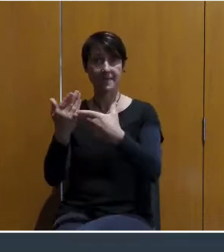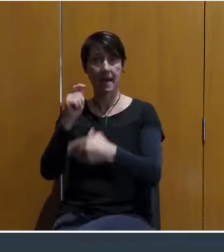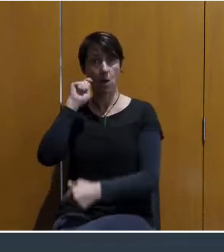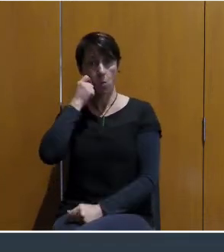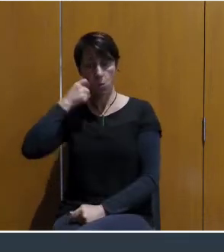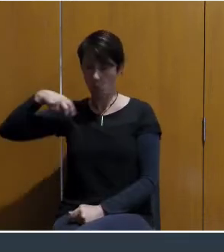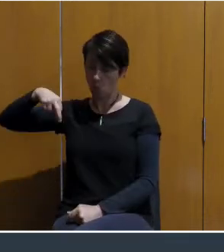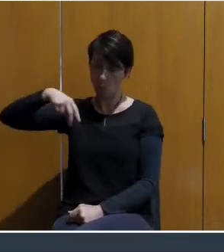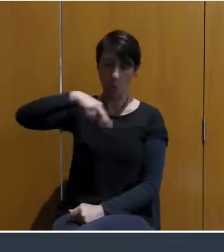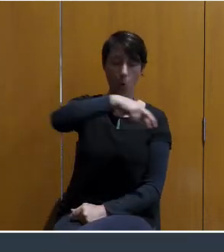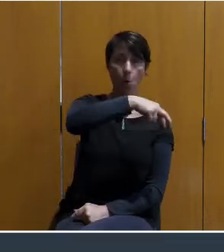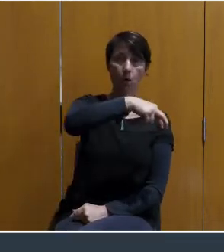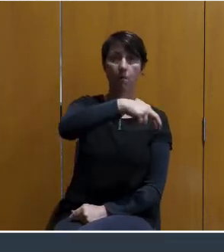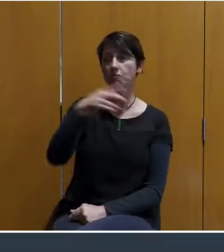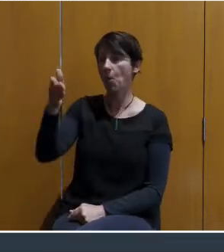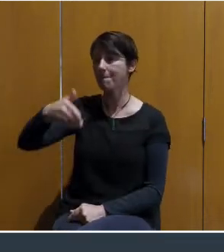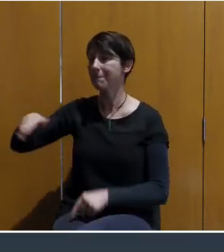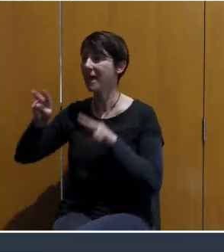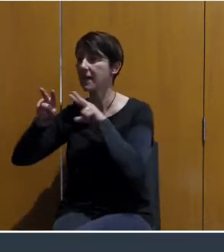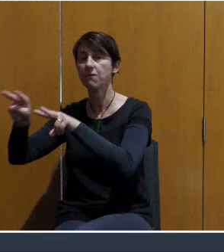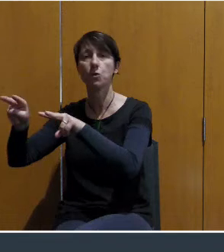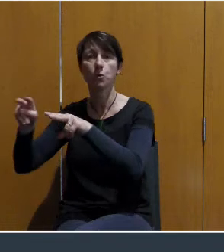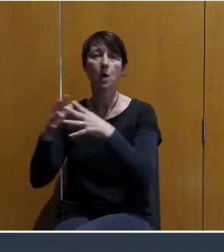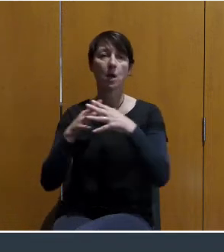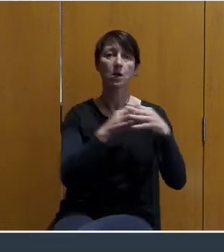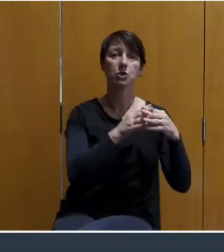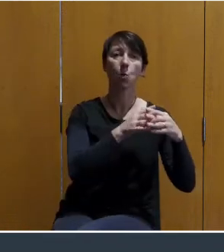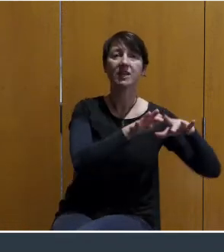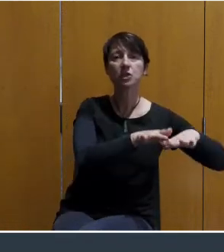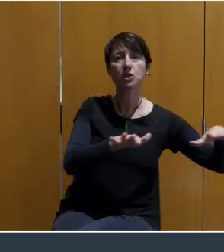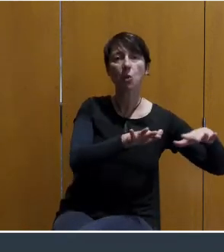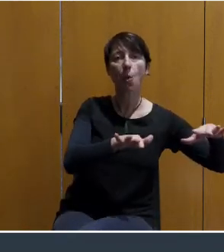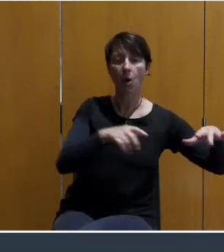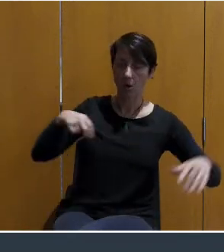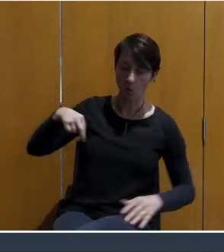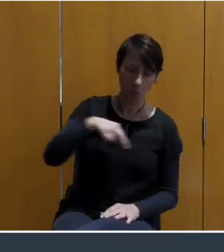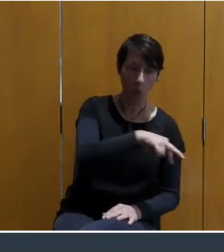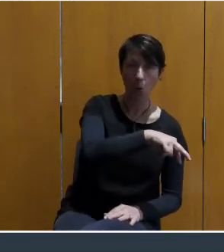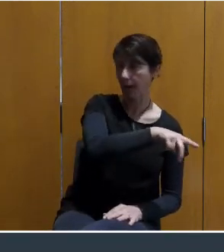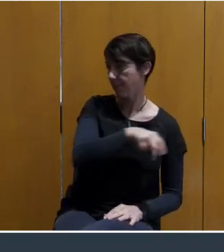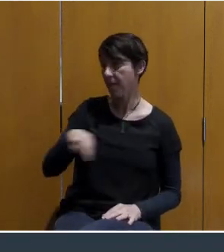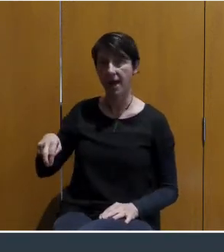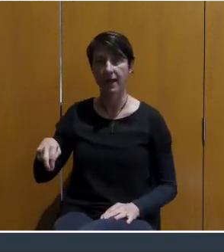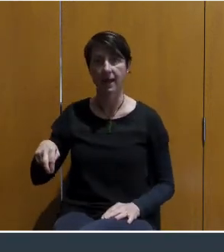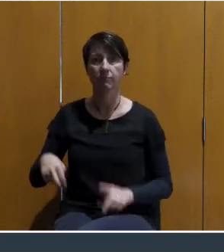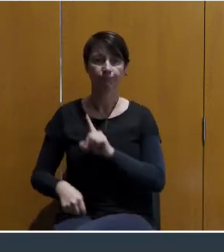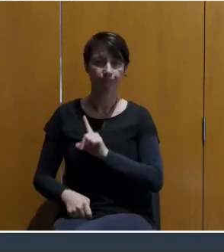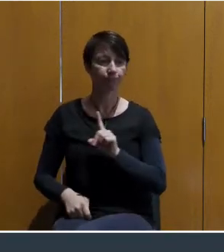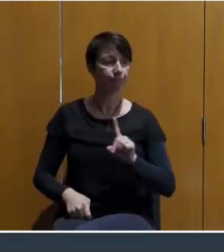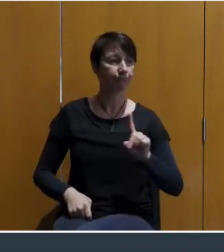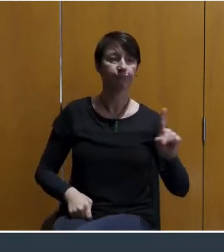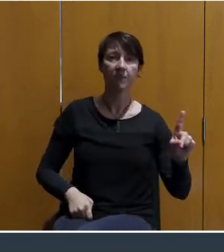from Bayview to West Shore and back, and the whole time the dog would be ferreting around on the